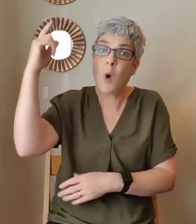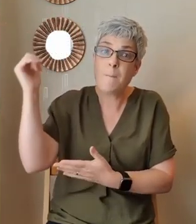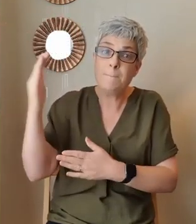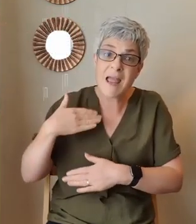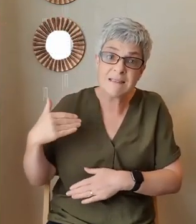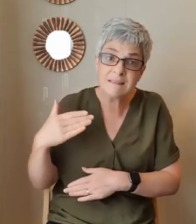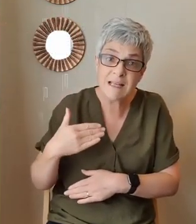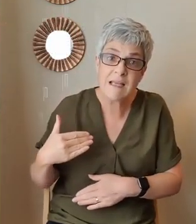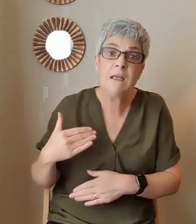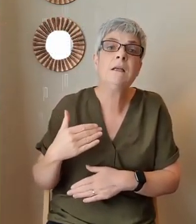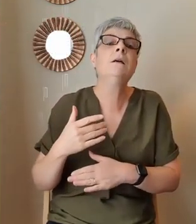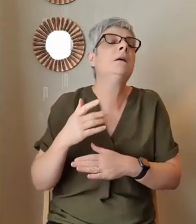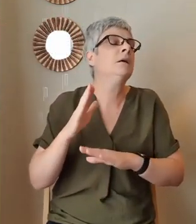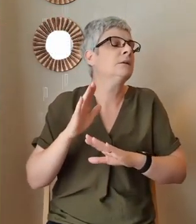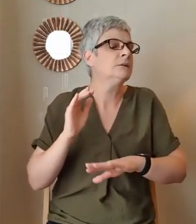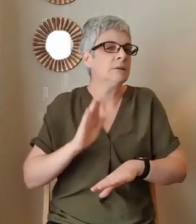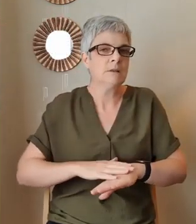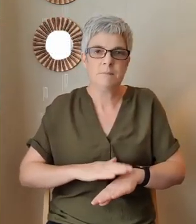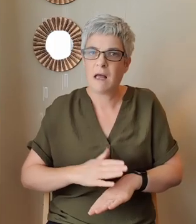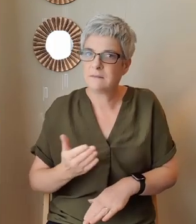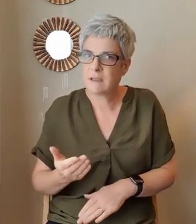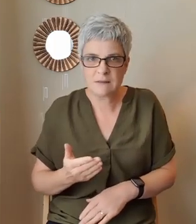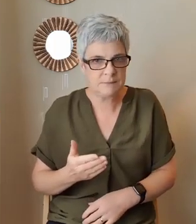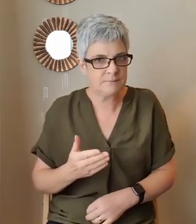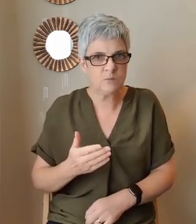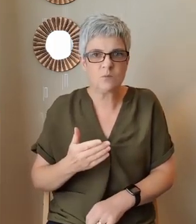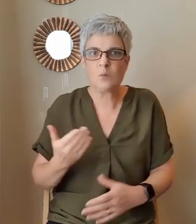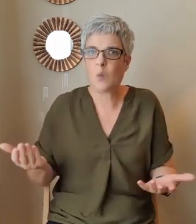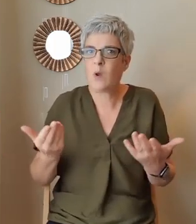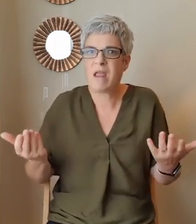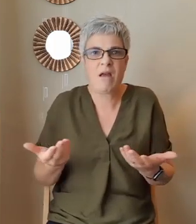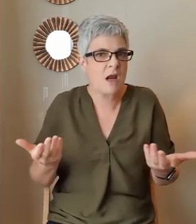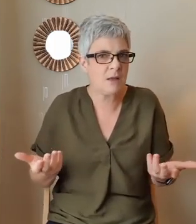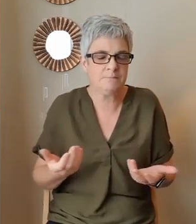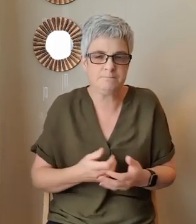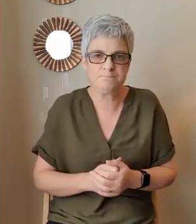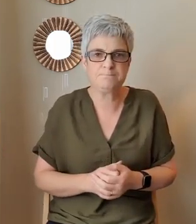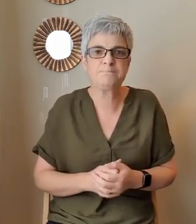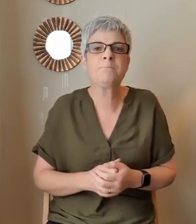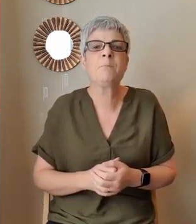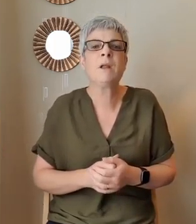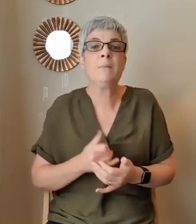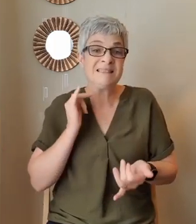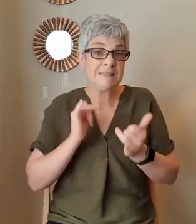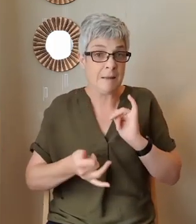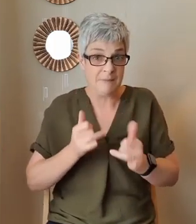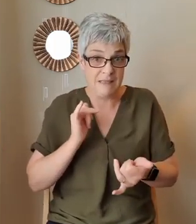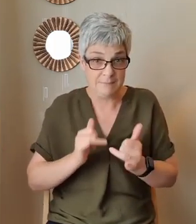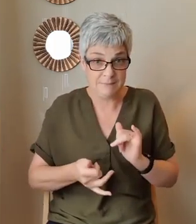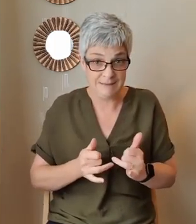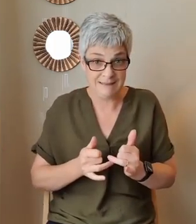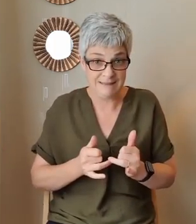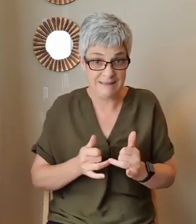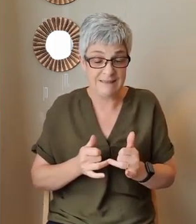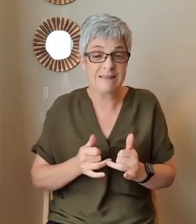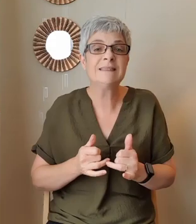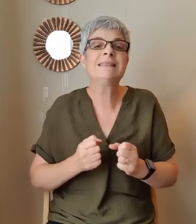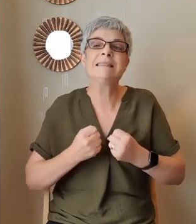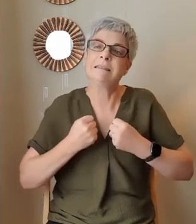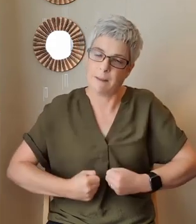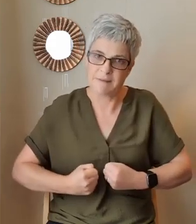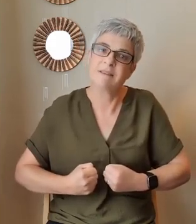no matter where we find ourselves. But sometimes, as I say,